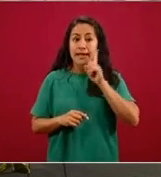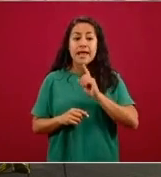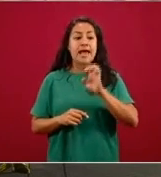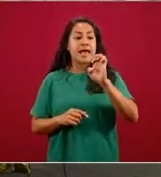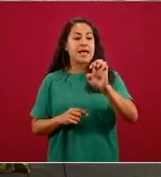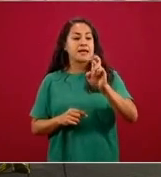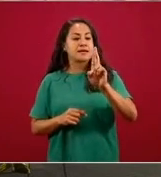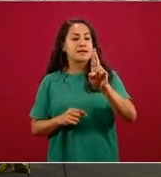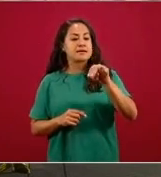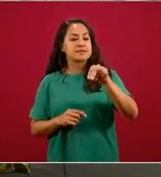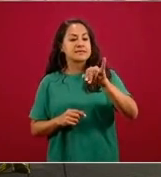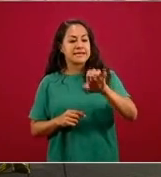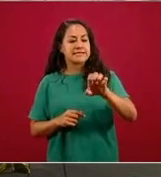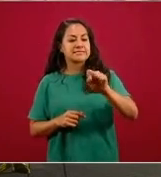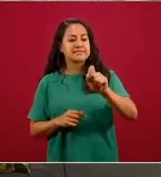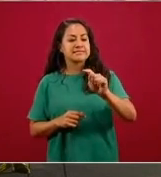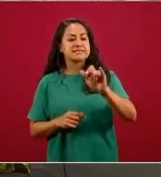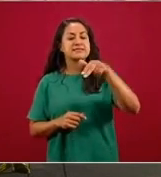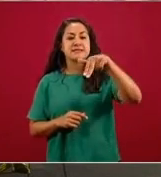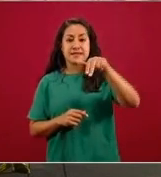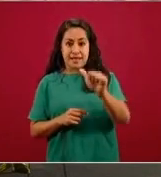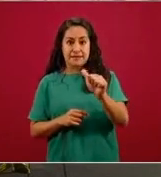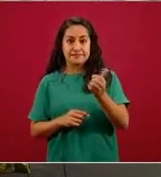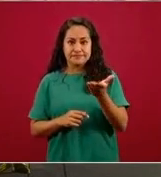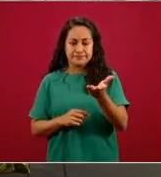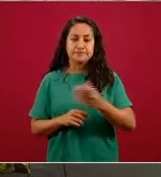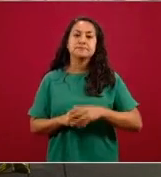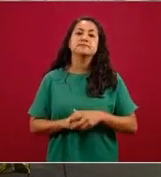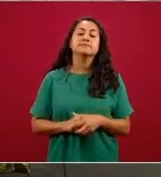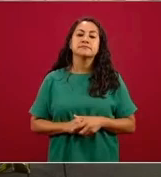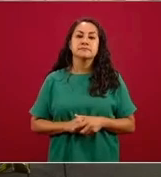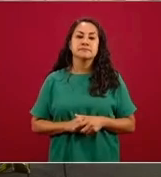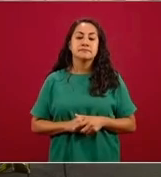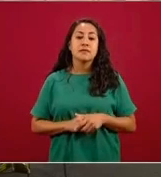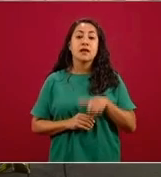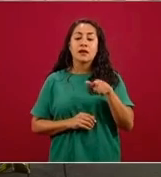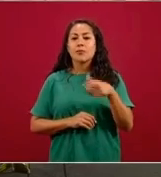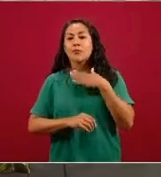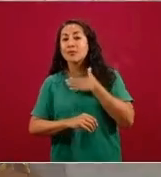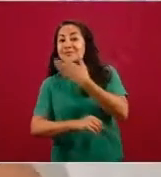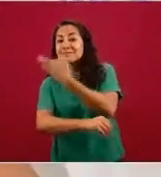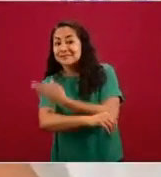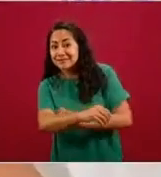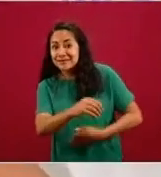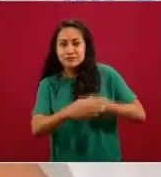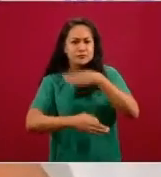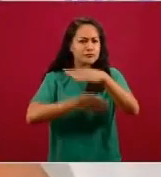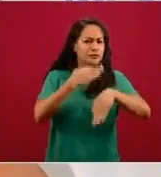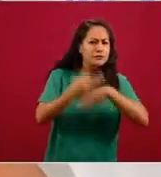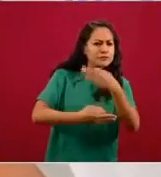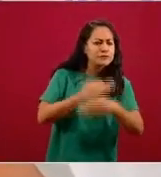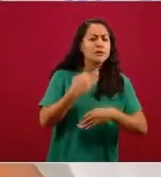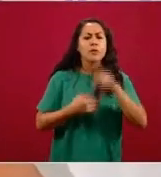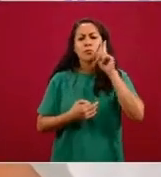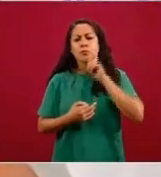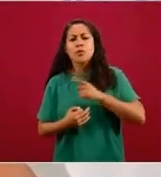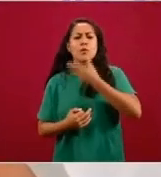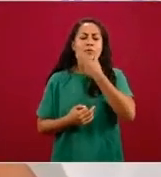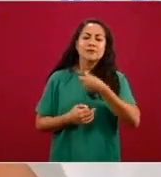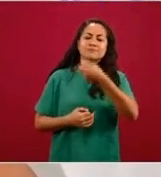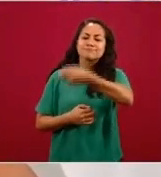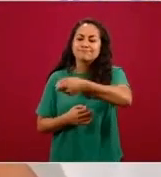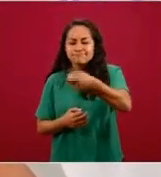Ernestina Godoy, who is the public prosecutor for Mexico City. Good evening, everyone.